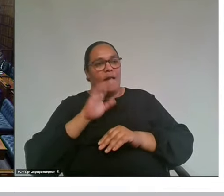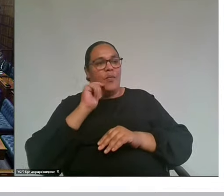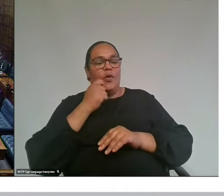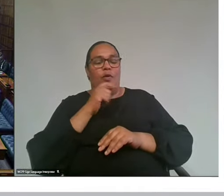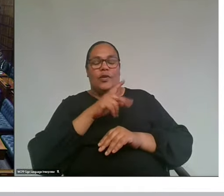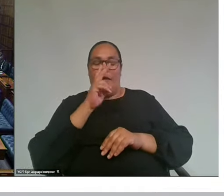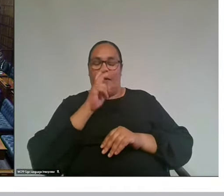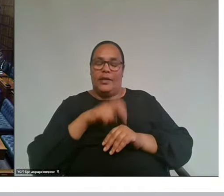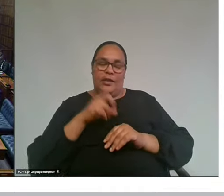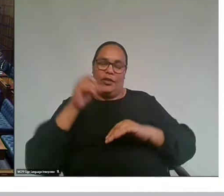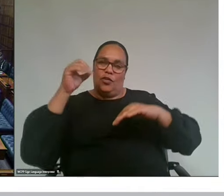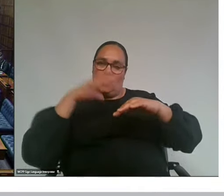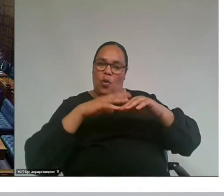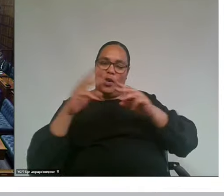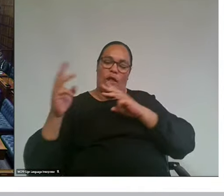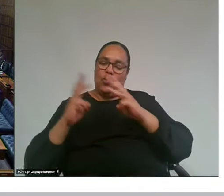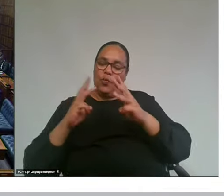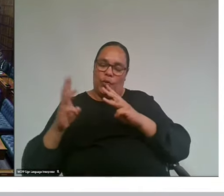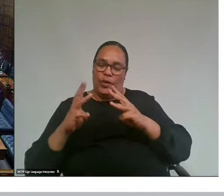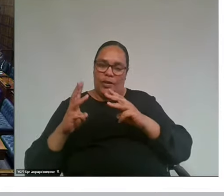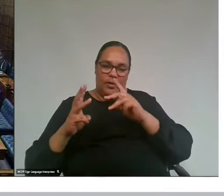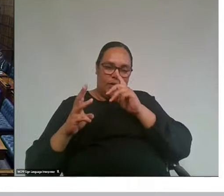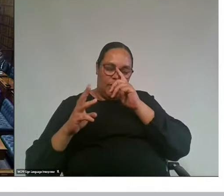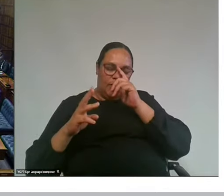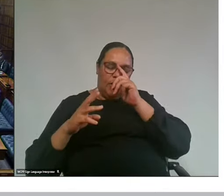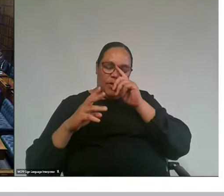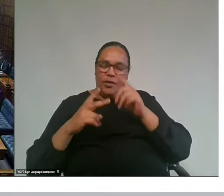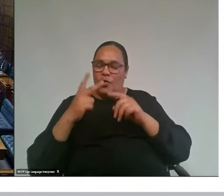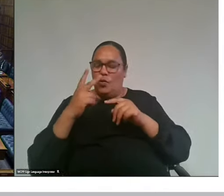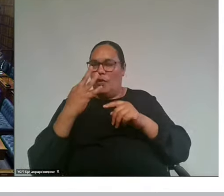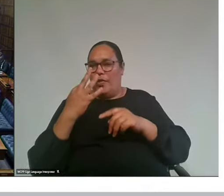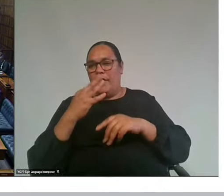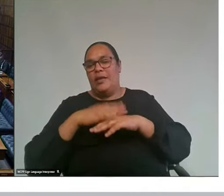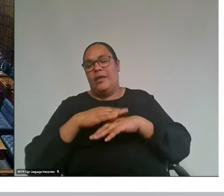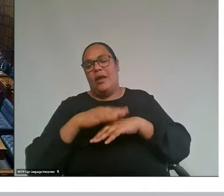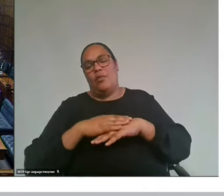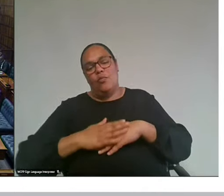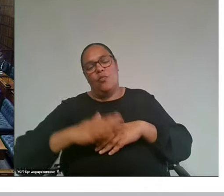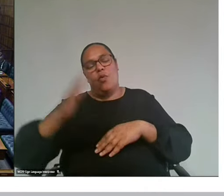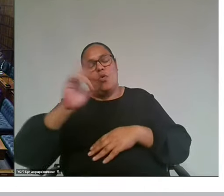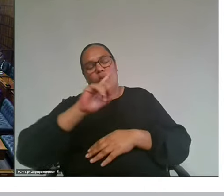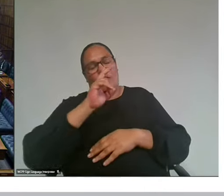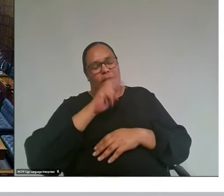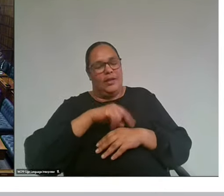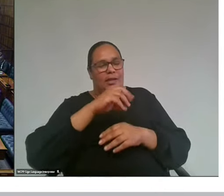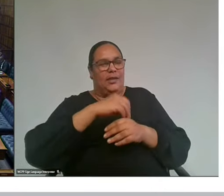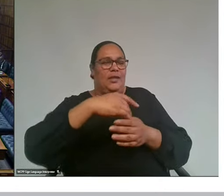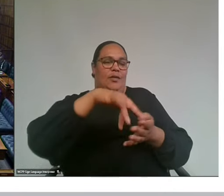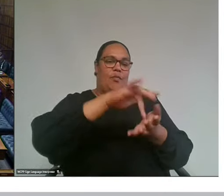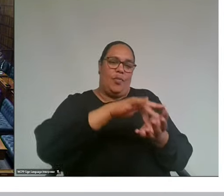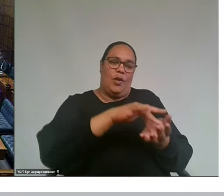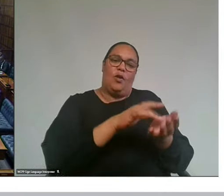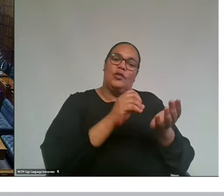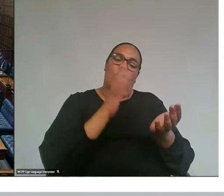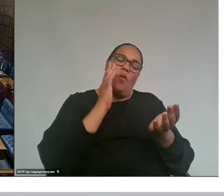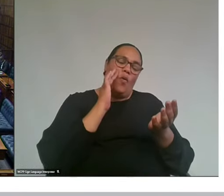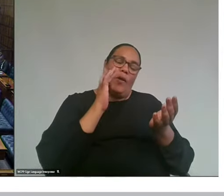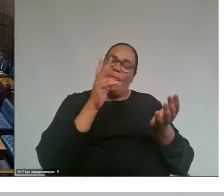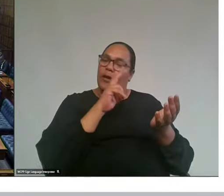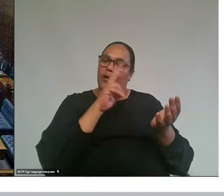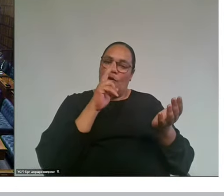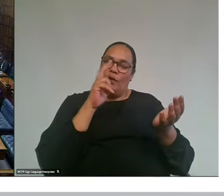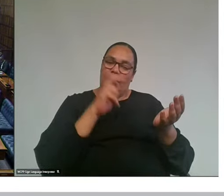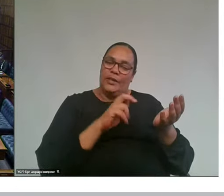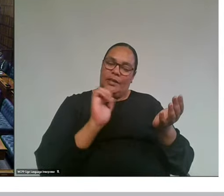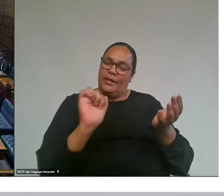need so solar and wind two three times of what they actually need in the plant and so when they don't need